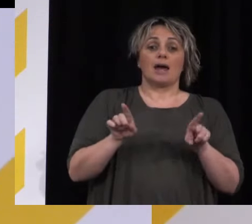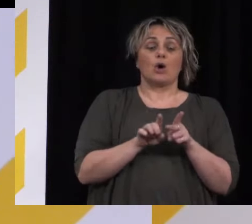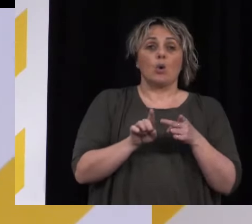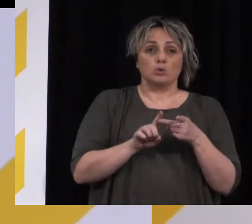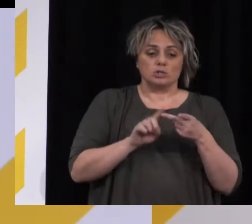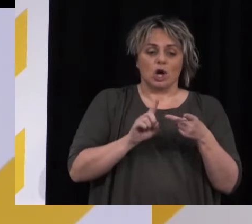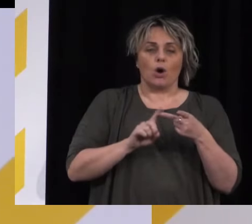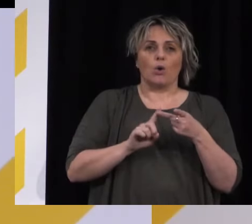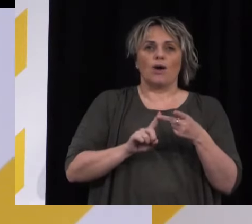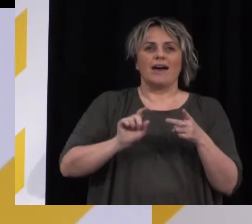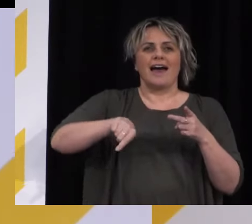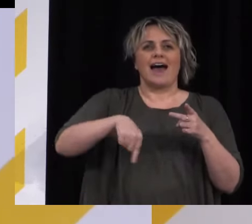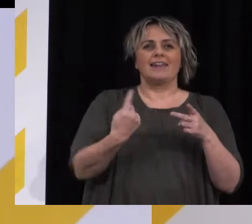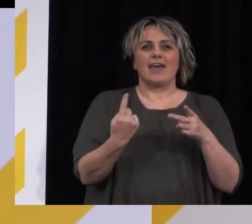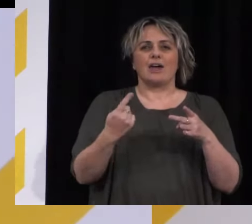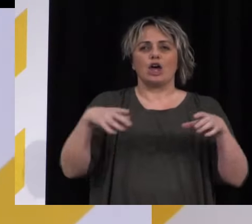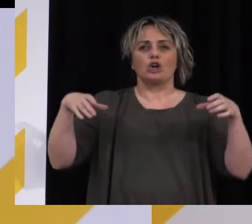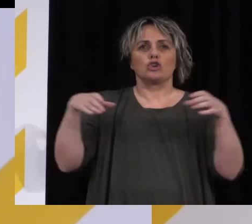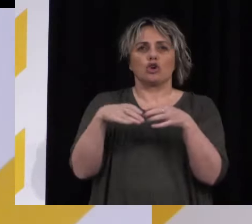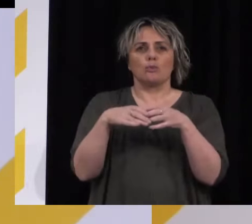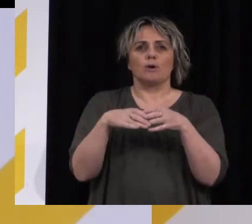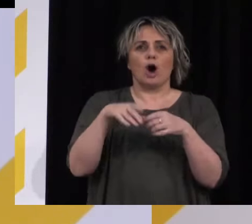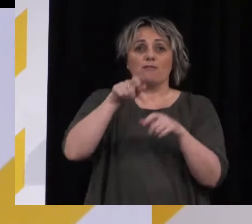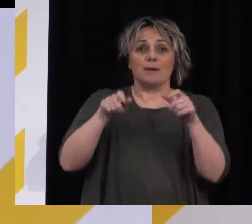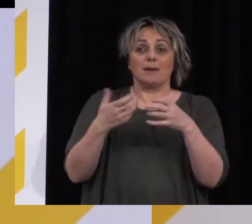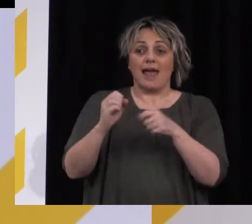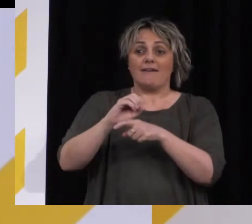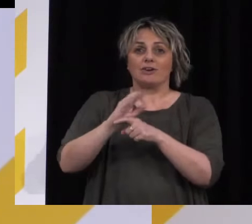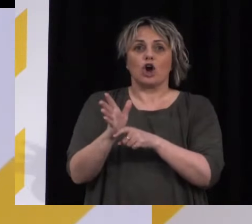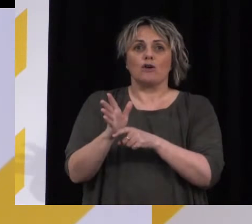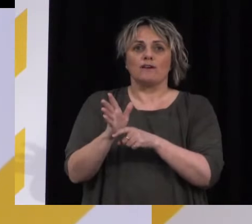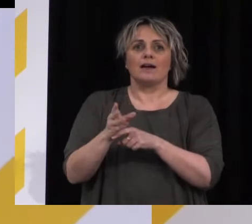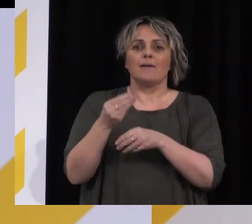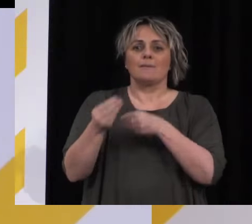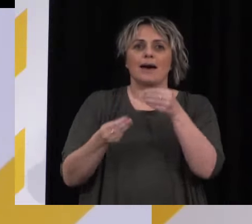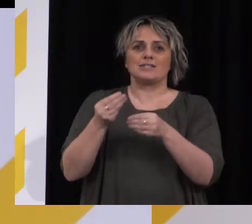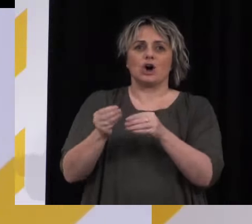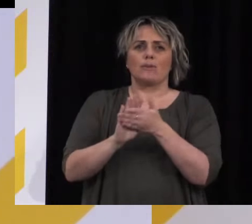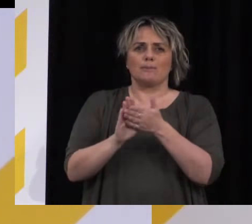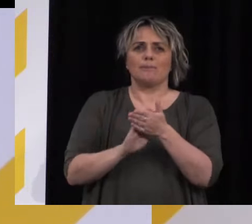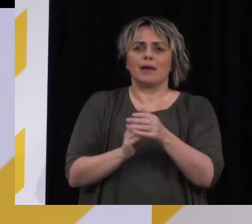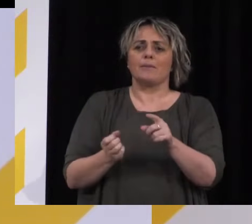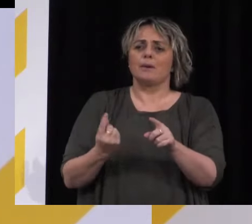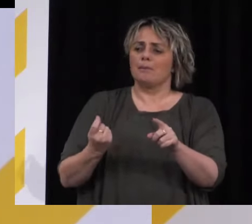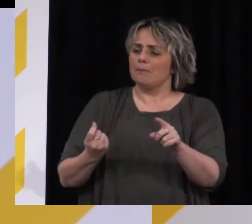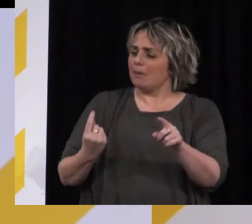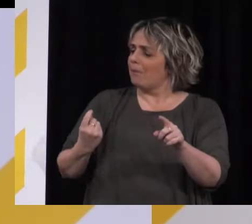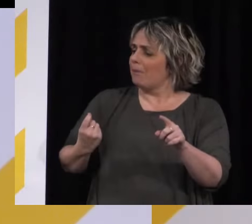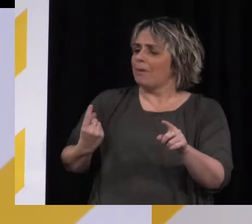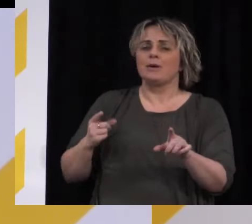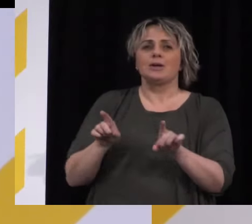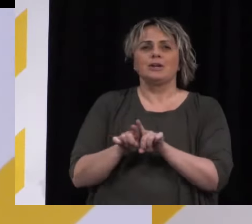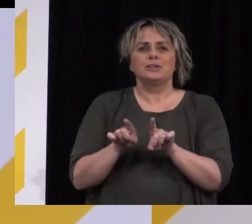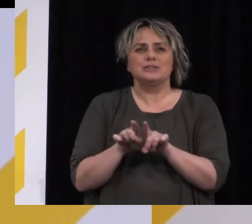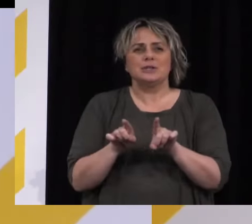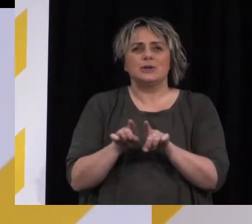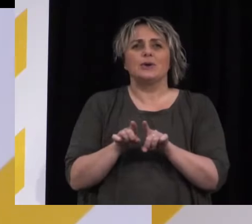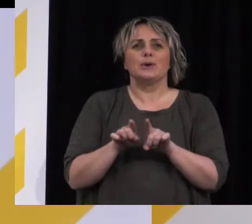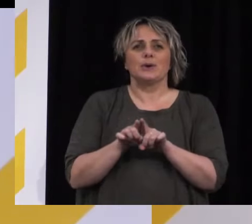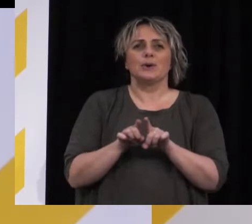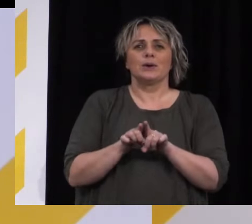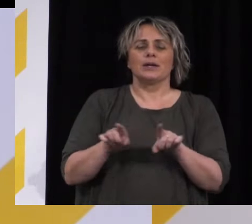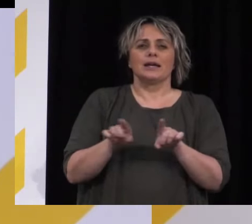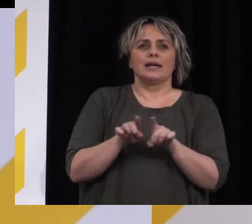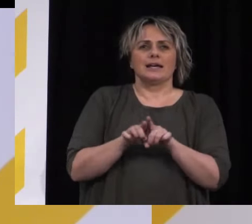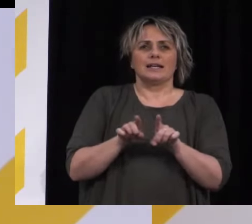of sub-clusters that has developed, and these are these active sub-clusters, which are sort of trickling along at a